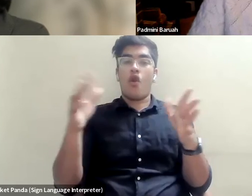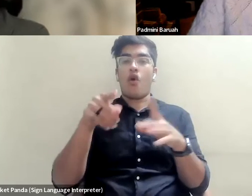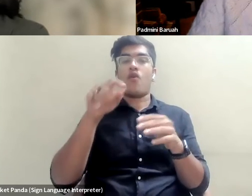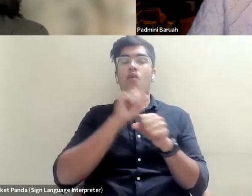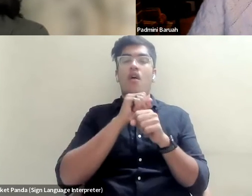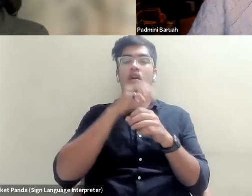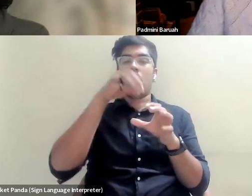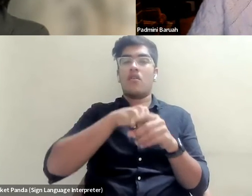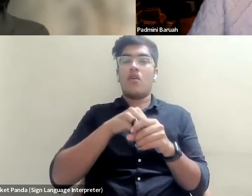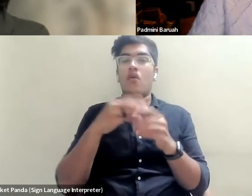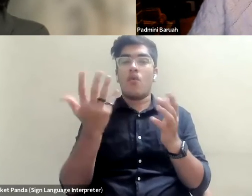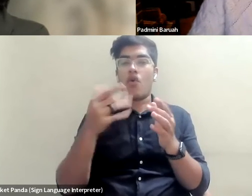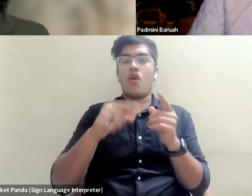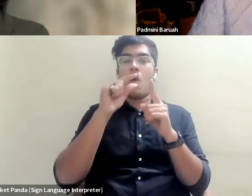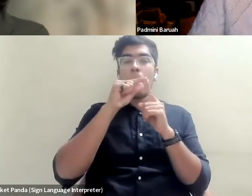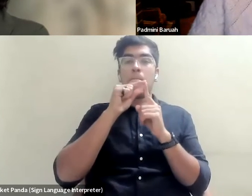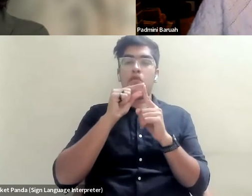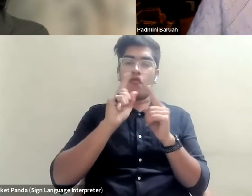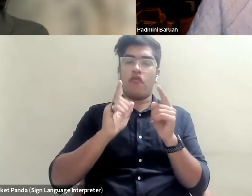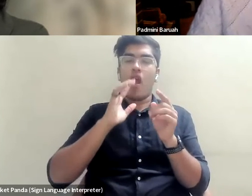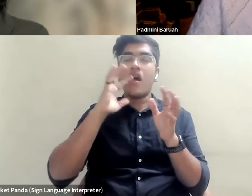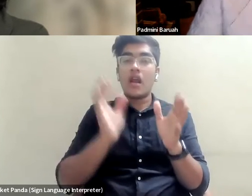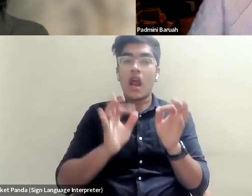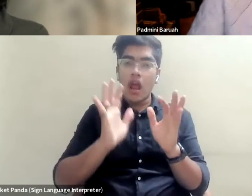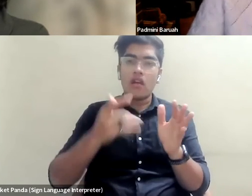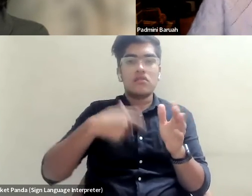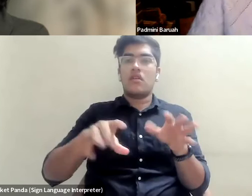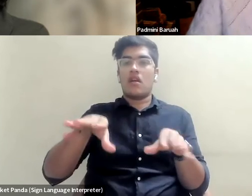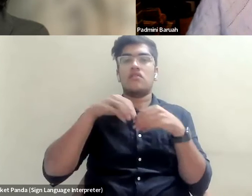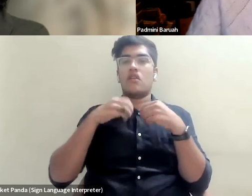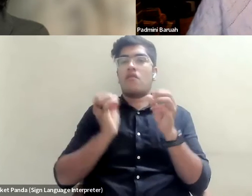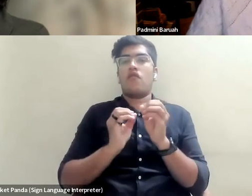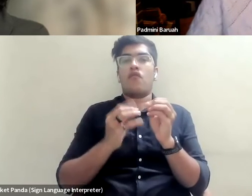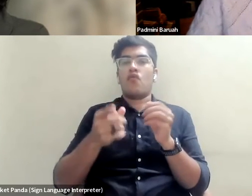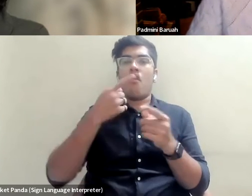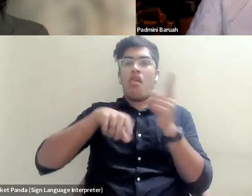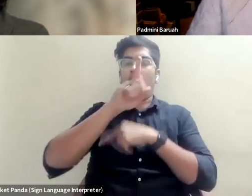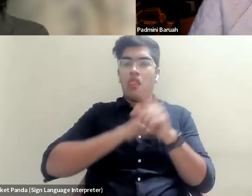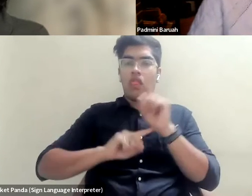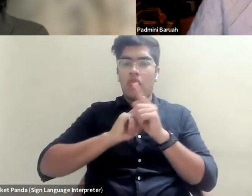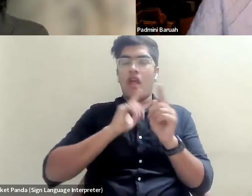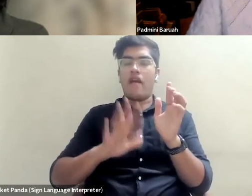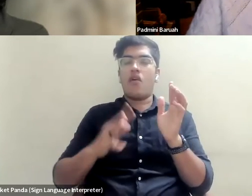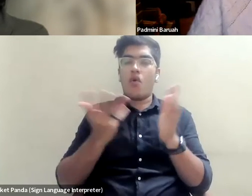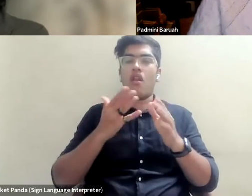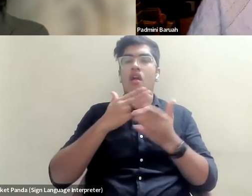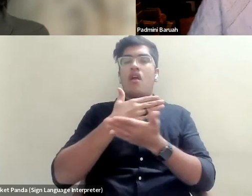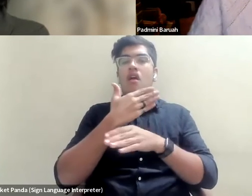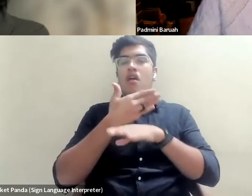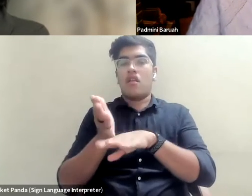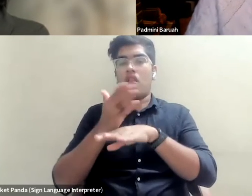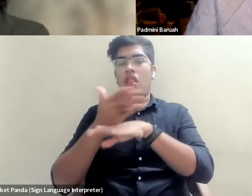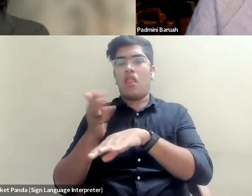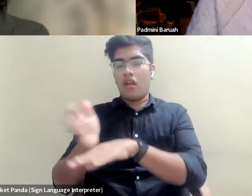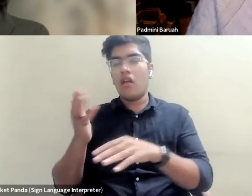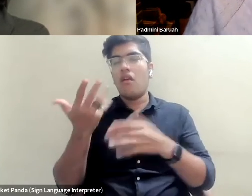keeping proof as ambiguous as possible and using whatever excuses it can find, in my opinion, to delineate people as